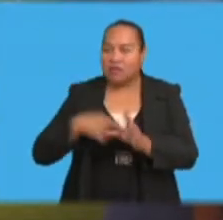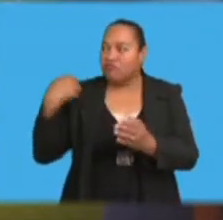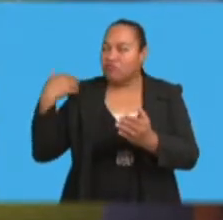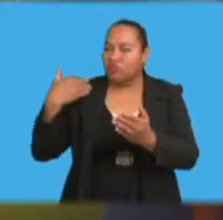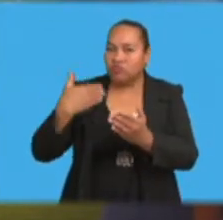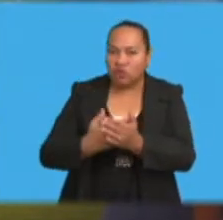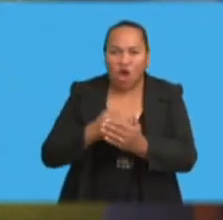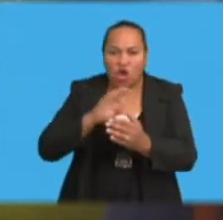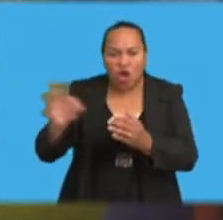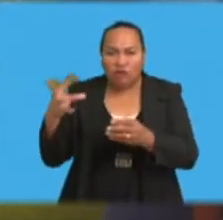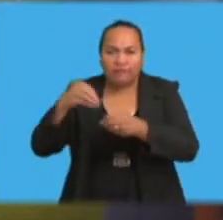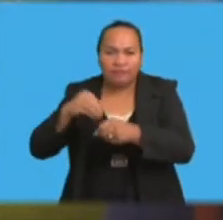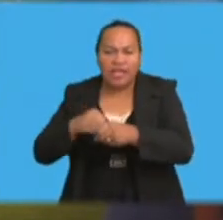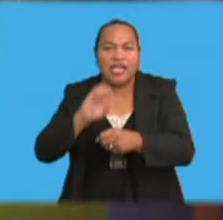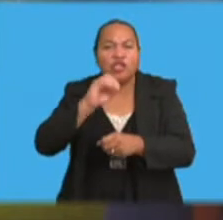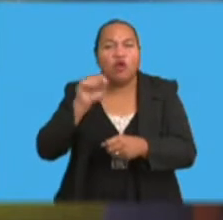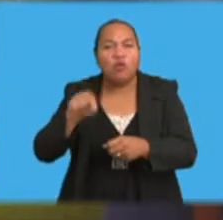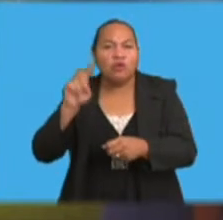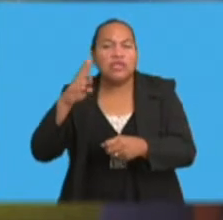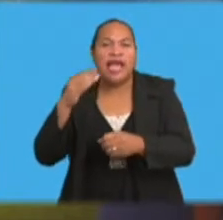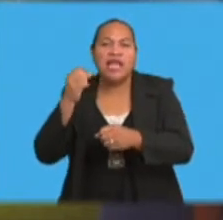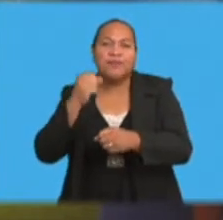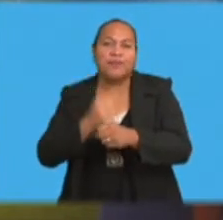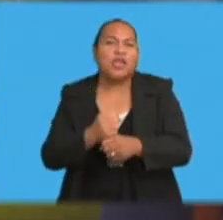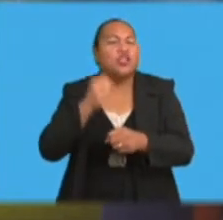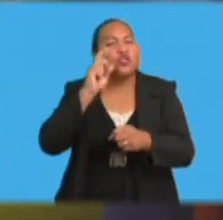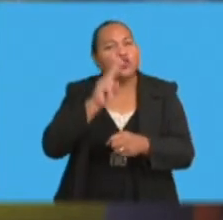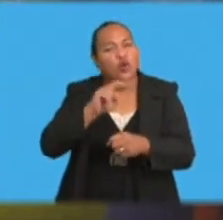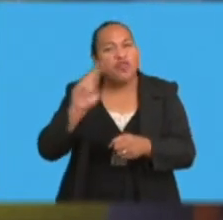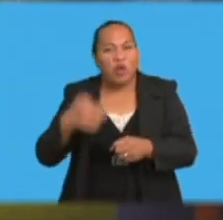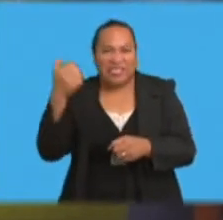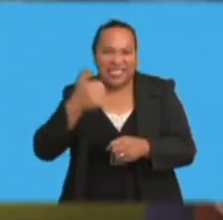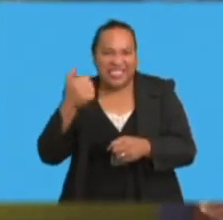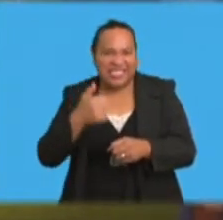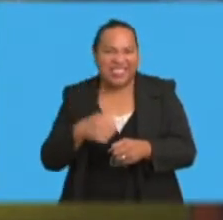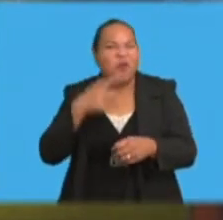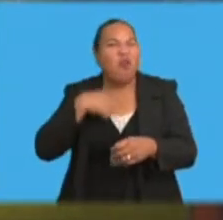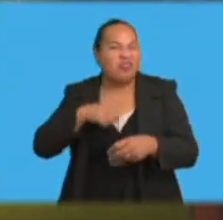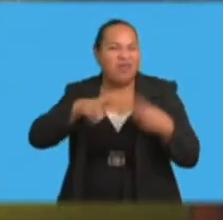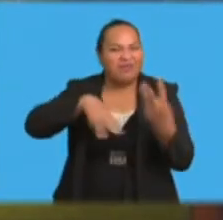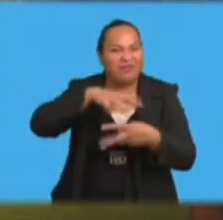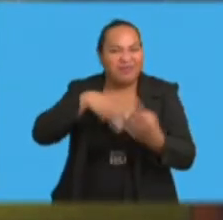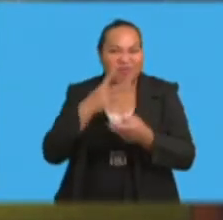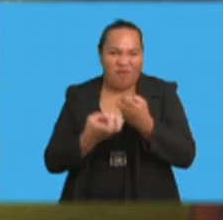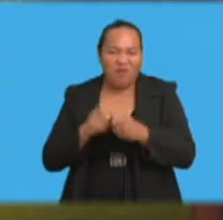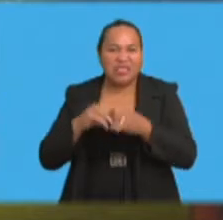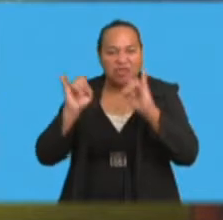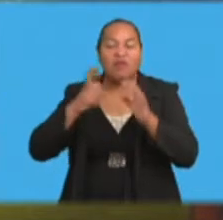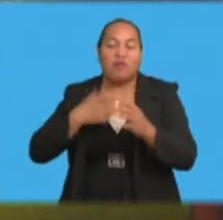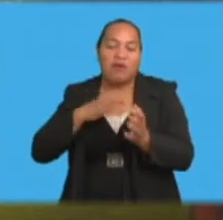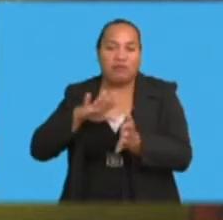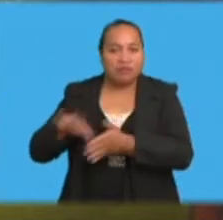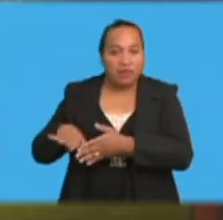the 0.4% GDP growth in the 2016 post-TC Winston. This is real GDP growth, Madam